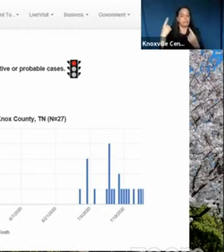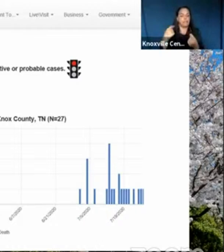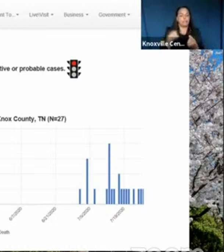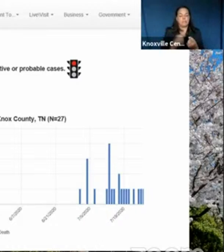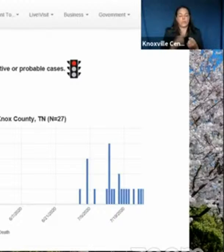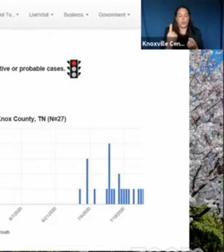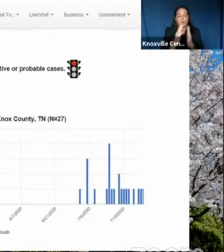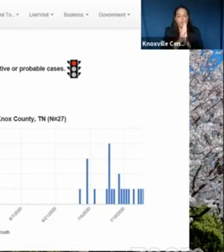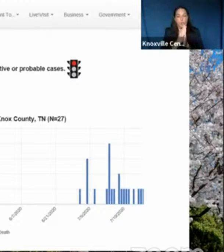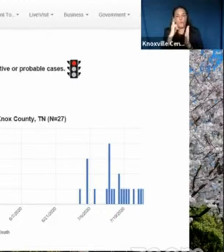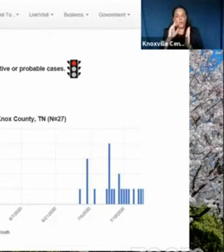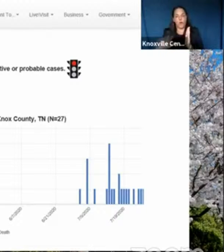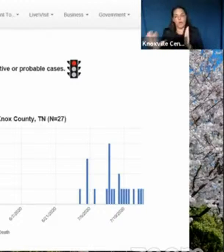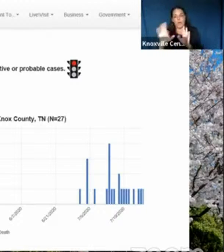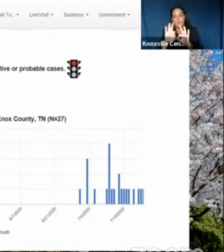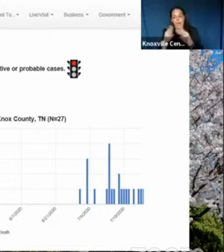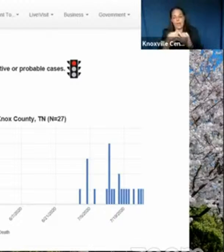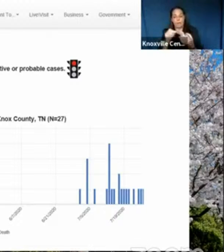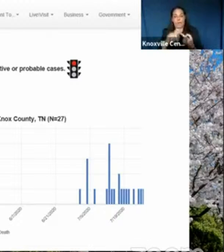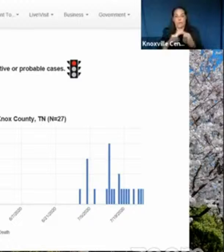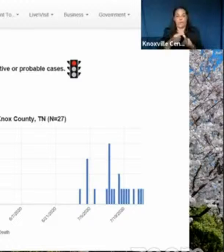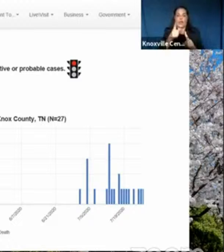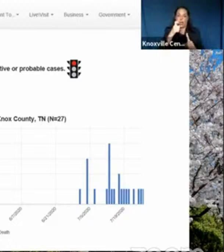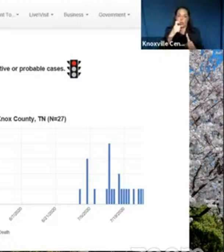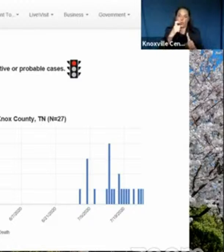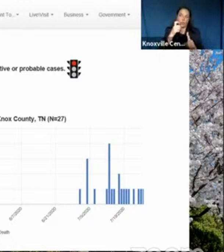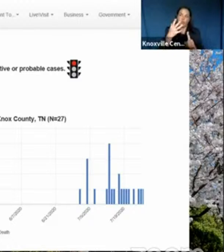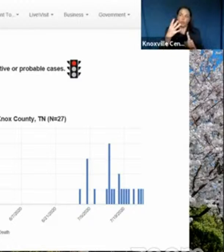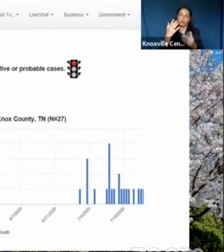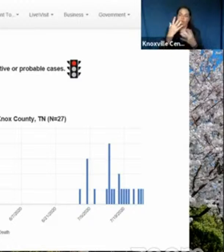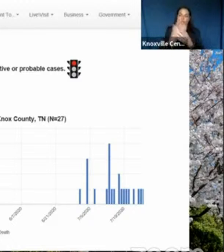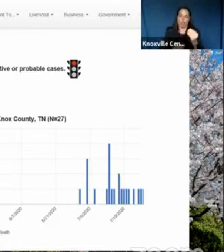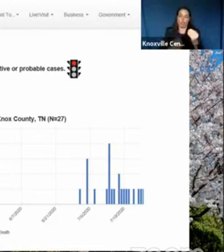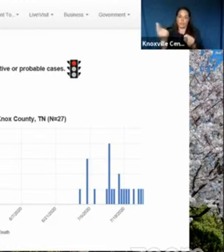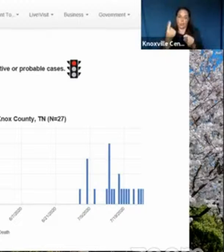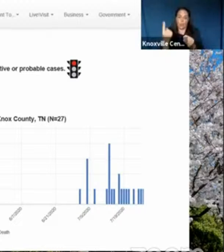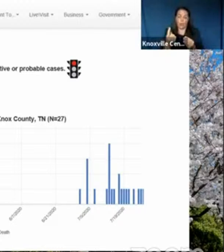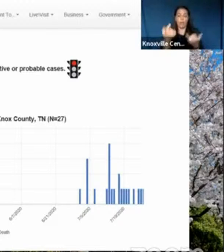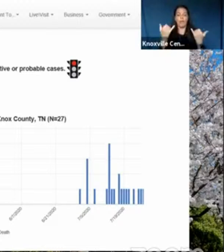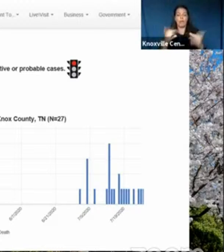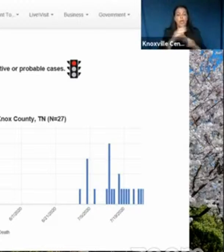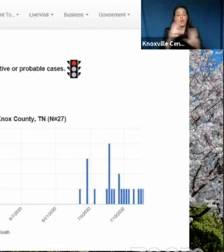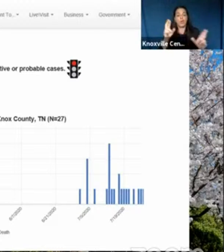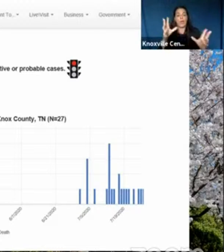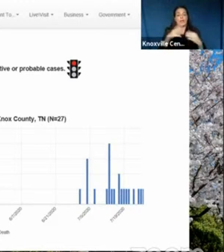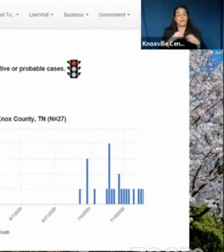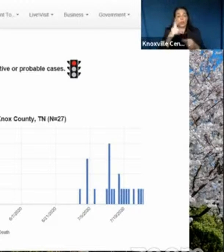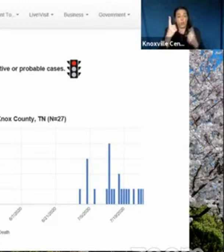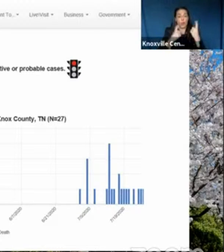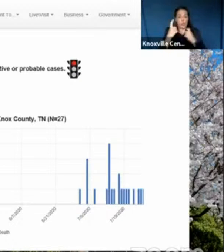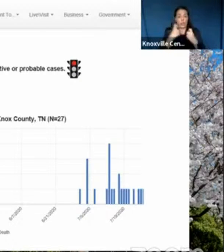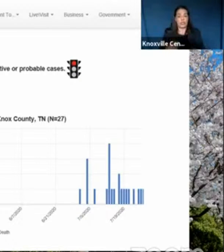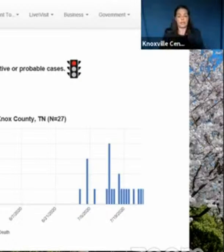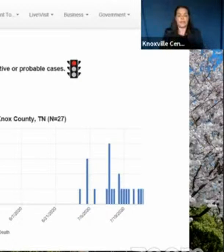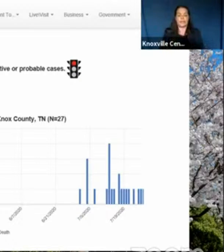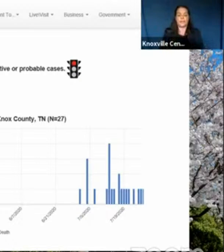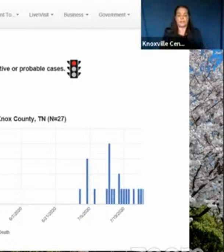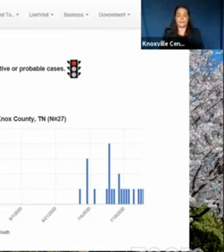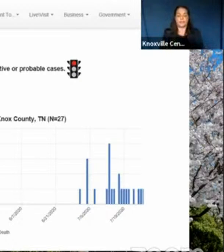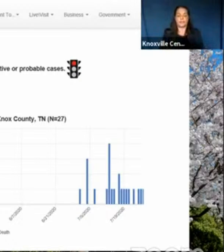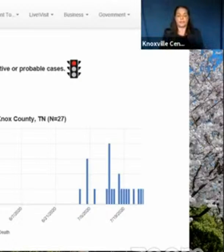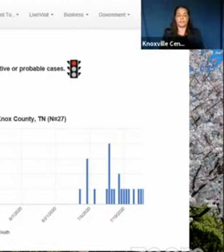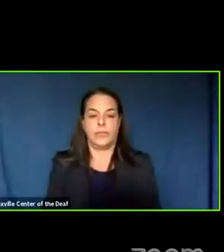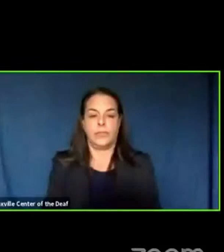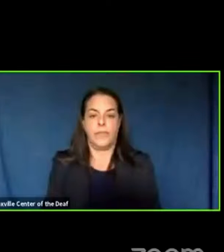are with the family and the friends who lost loved ones. And I'll now open it up for questions. All right, as a reminder, go ahead and submit